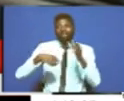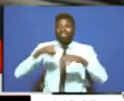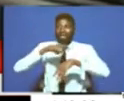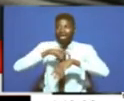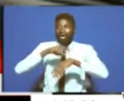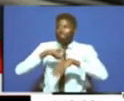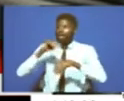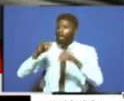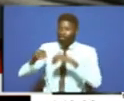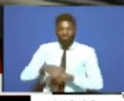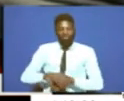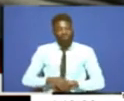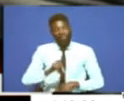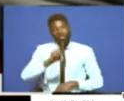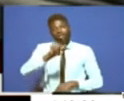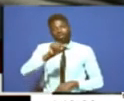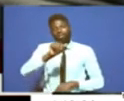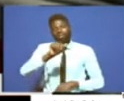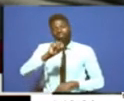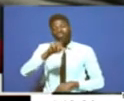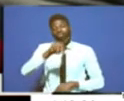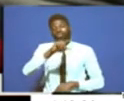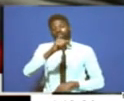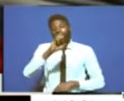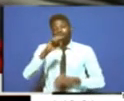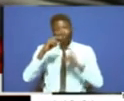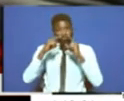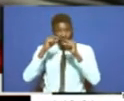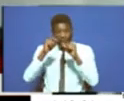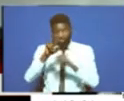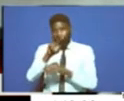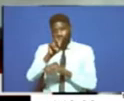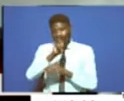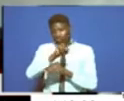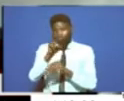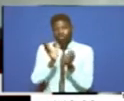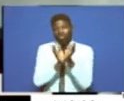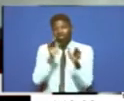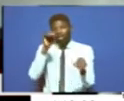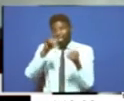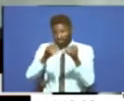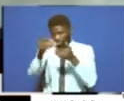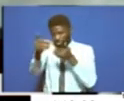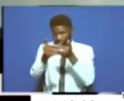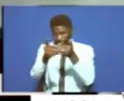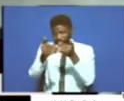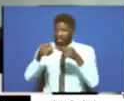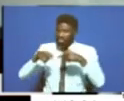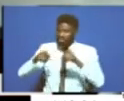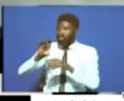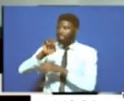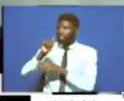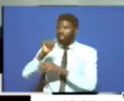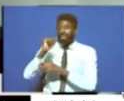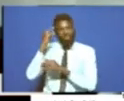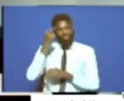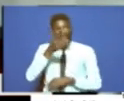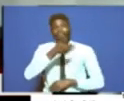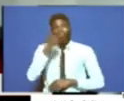Kamunge said in view of the forthcoming 2022 general elections, the authority found it prudent to sensitize broadcasters on responsible